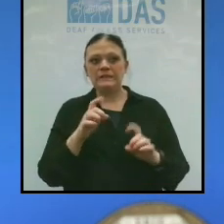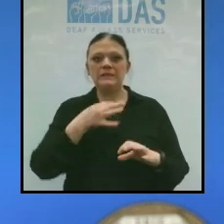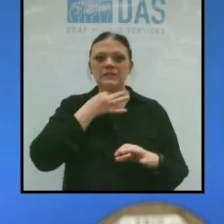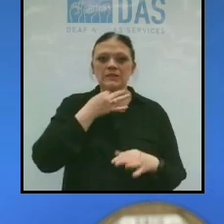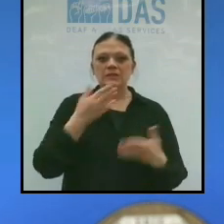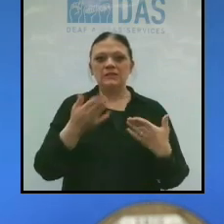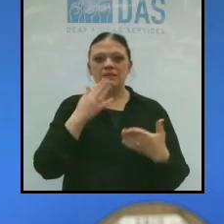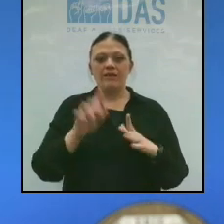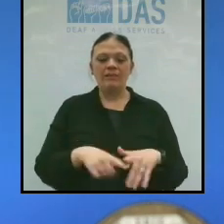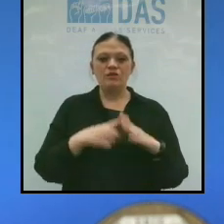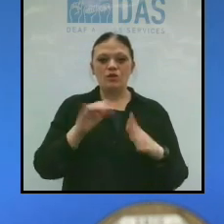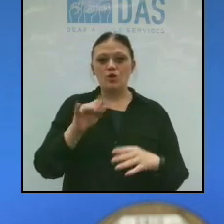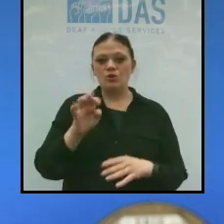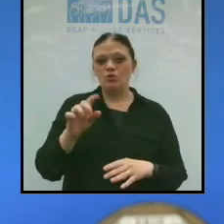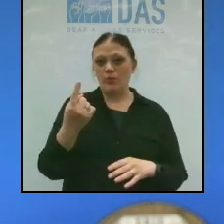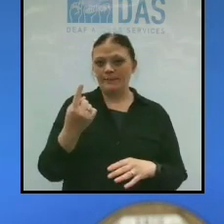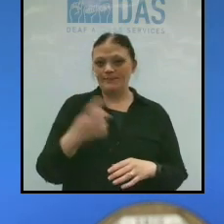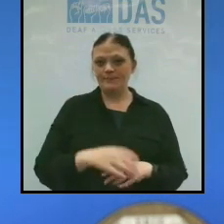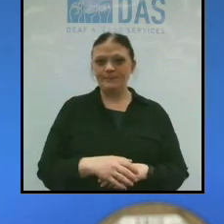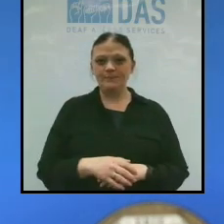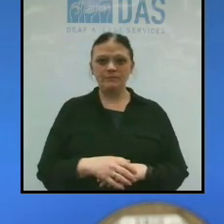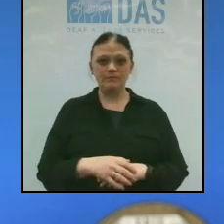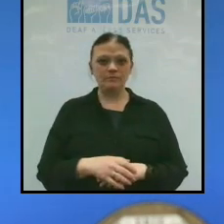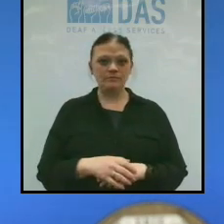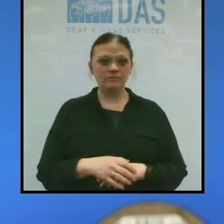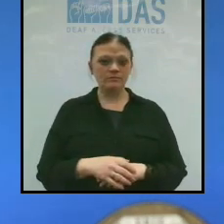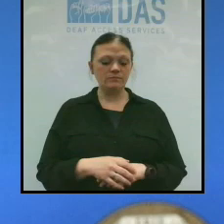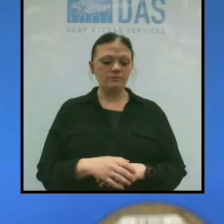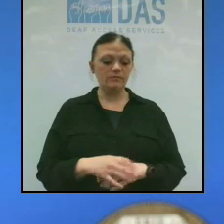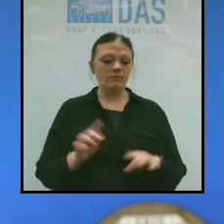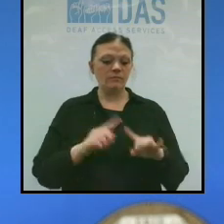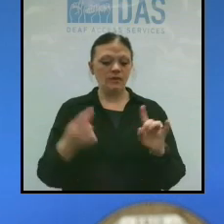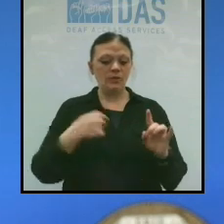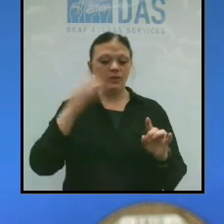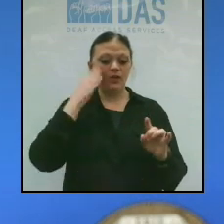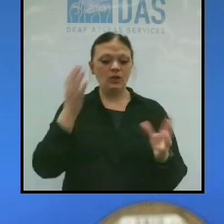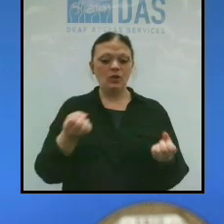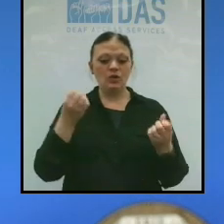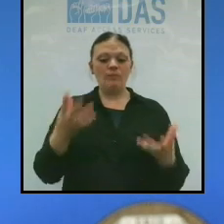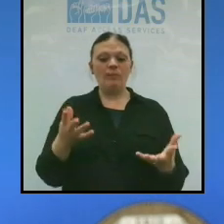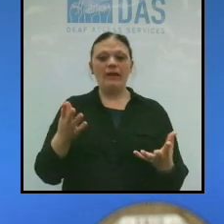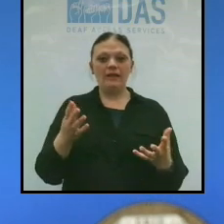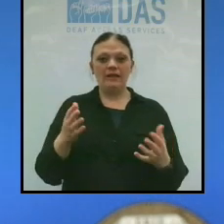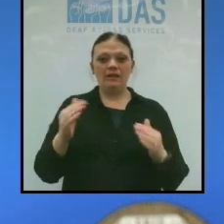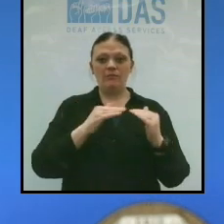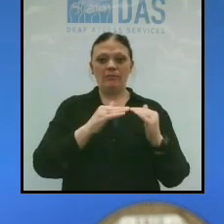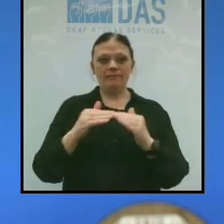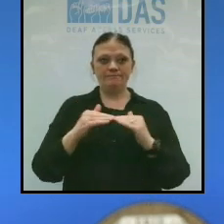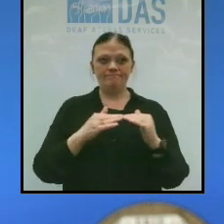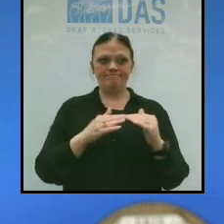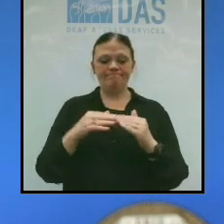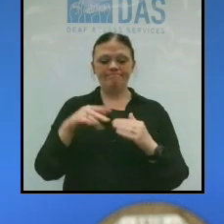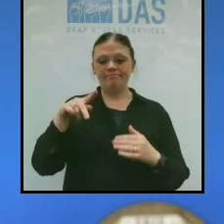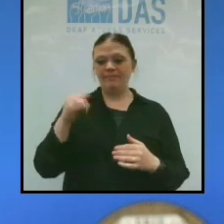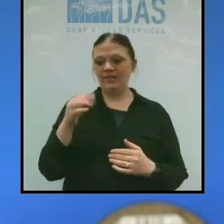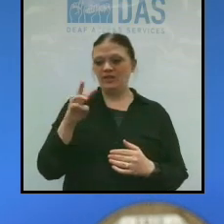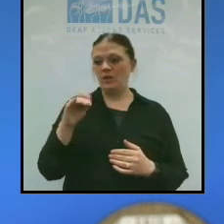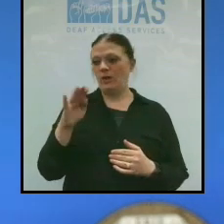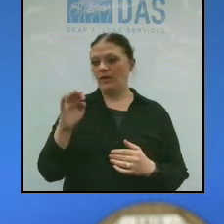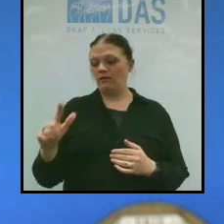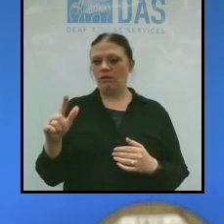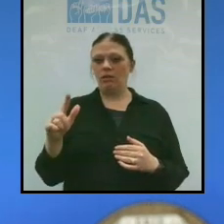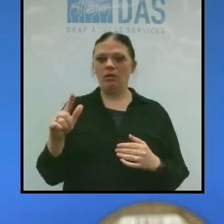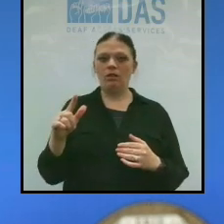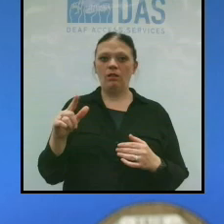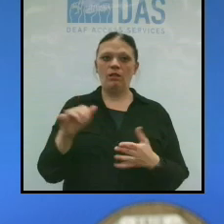to start on June 1. But we do know that a number of my fellow county executives, whether it's P.J. Wendell in Chautauqua, who's